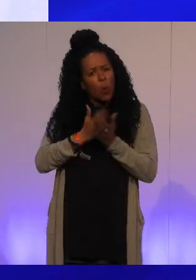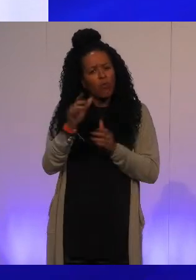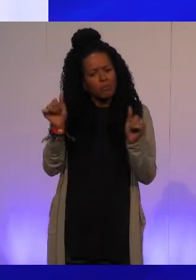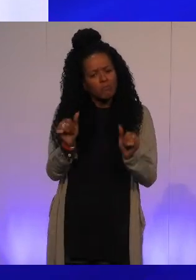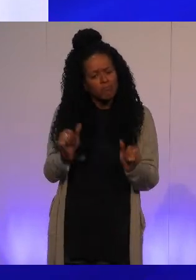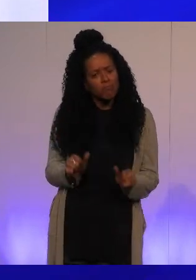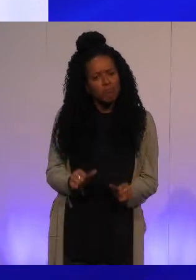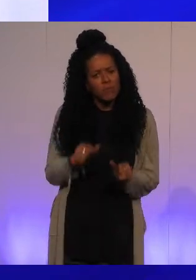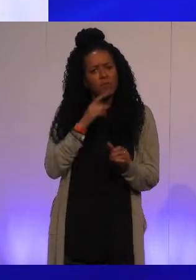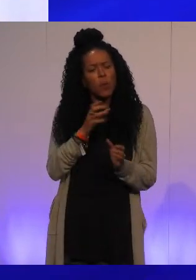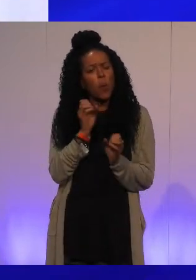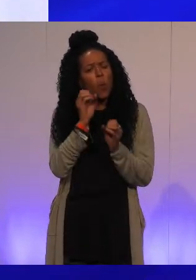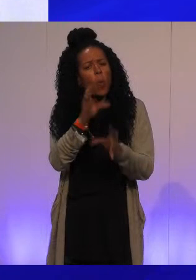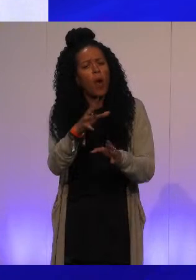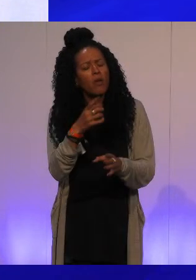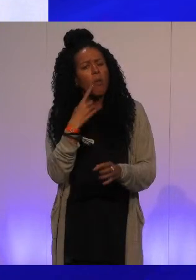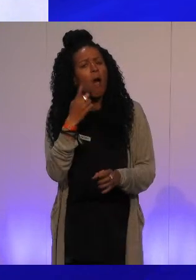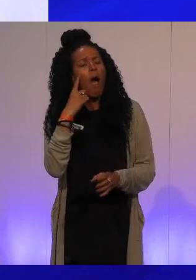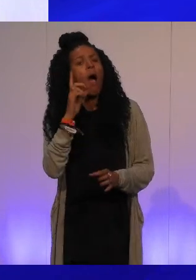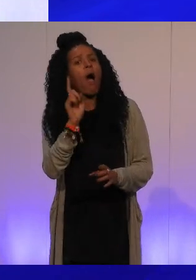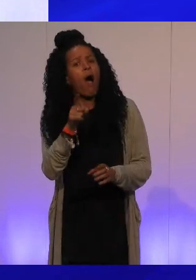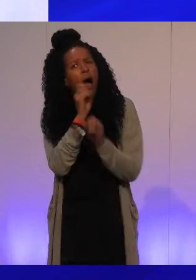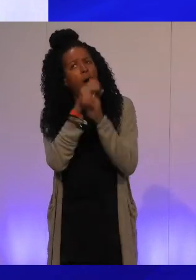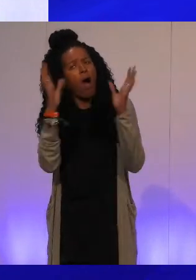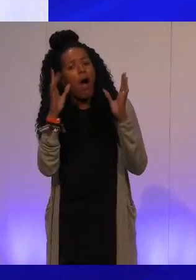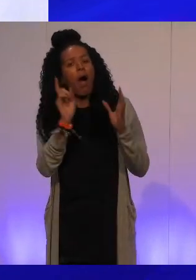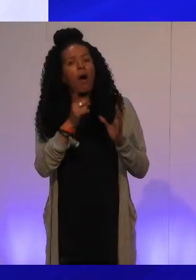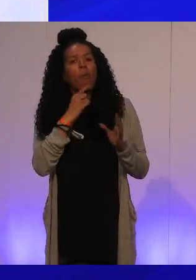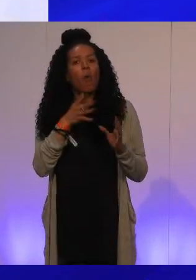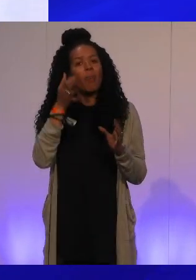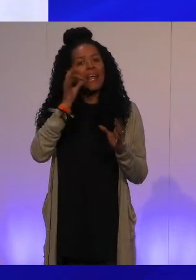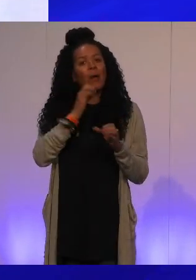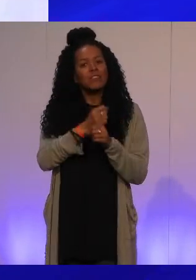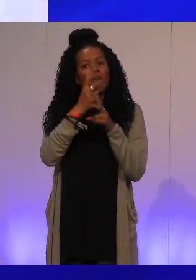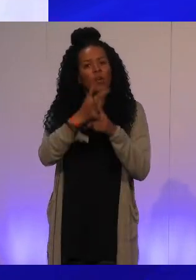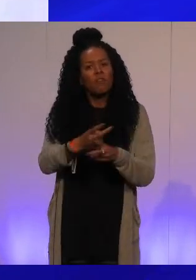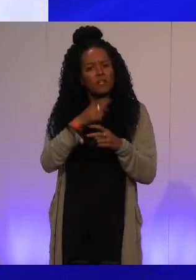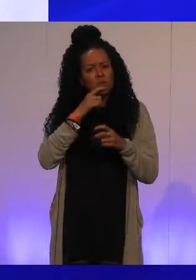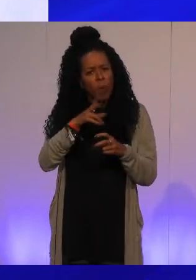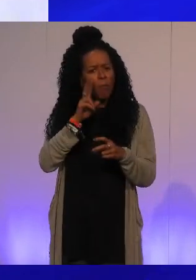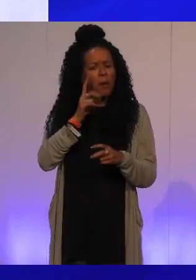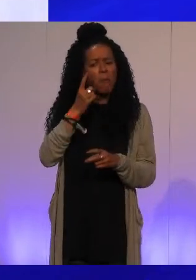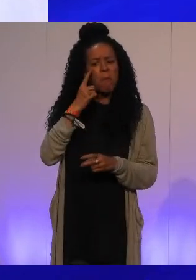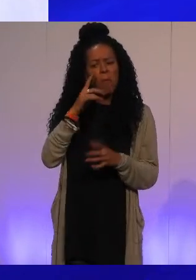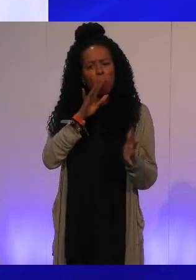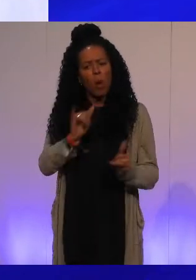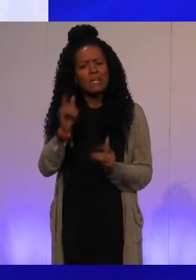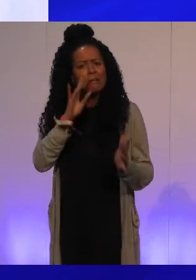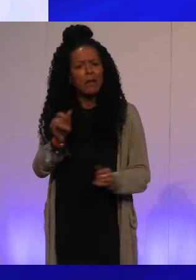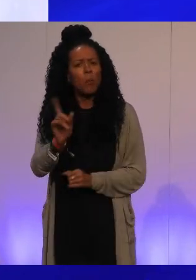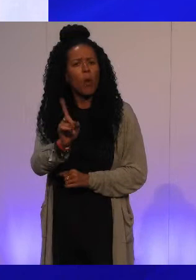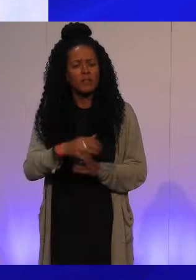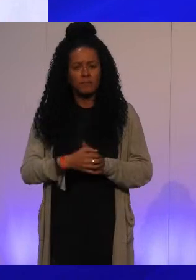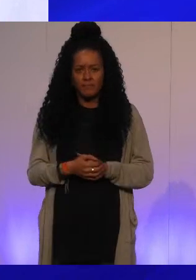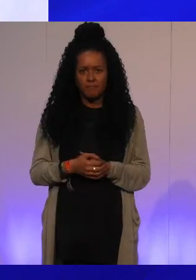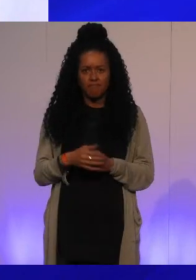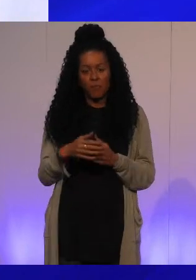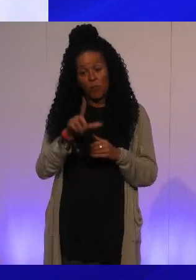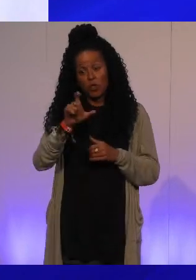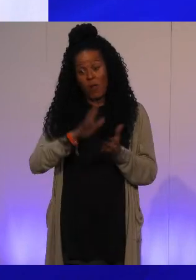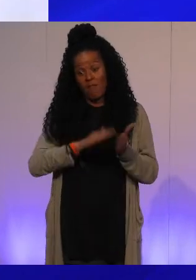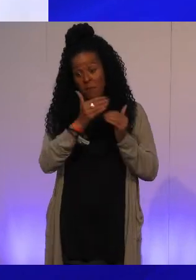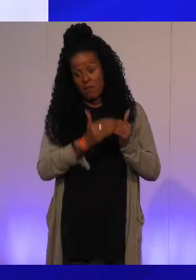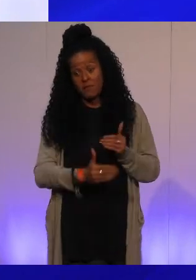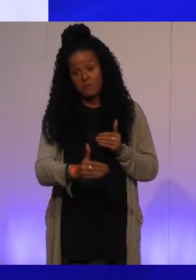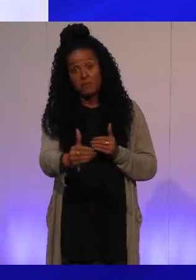give you a flavour of what it is the Council of Governors are going to be particularly interested in monitoring progress on over the coming 12 months.